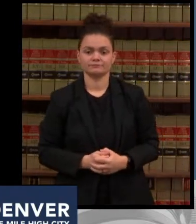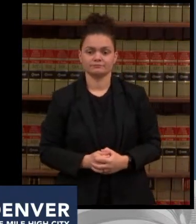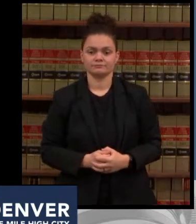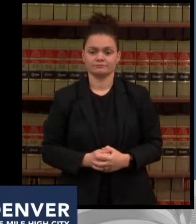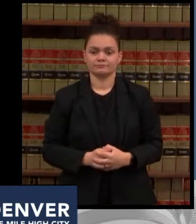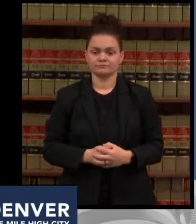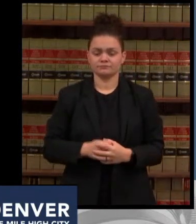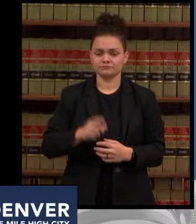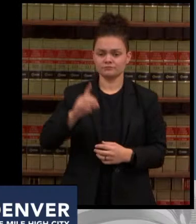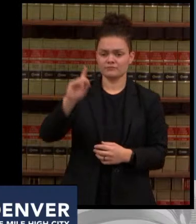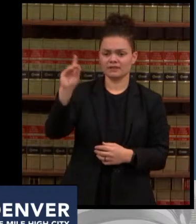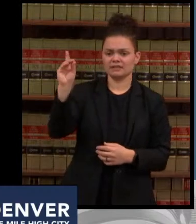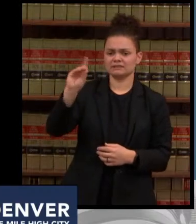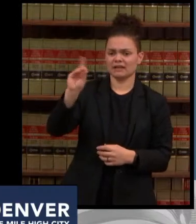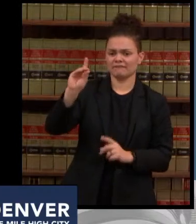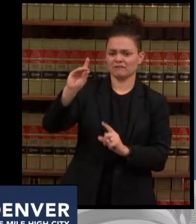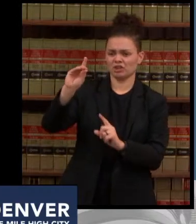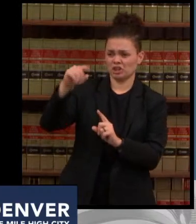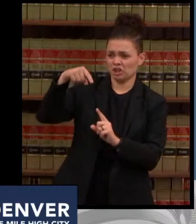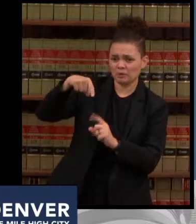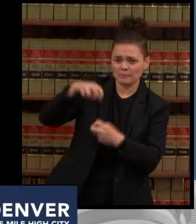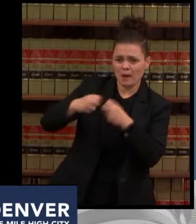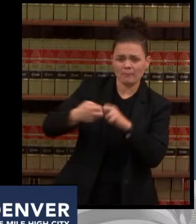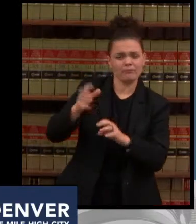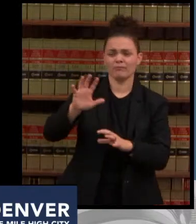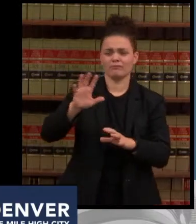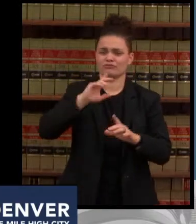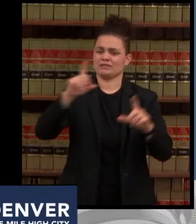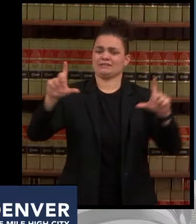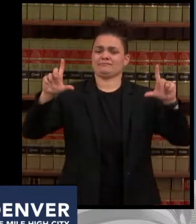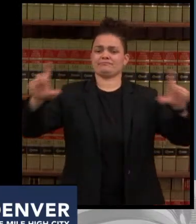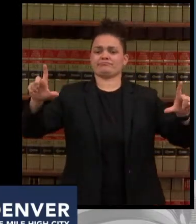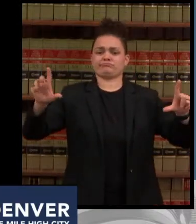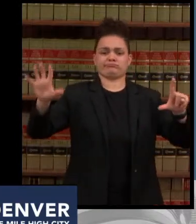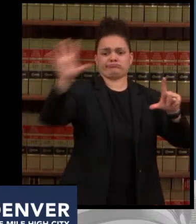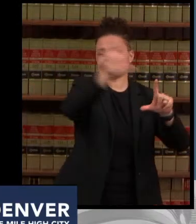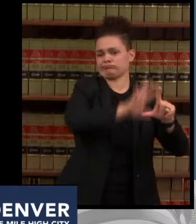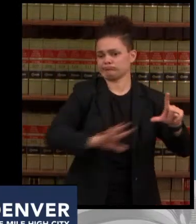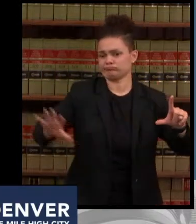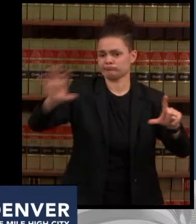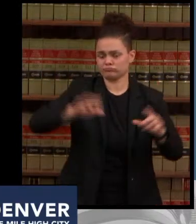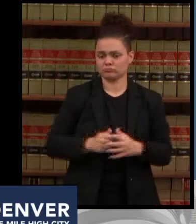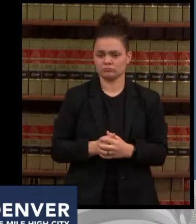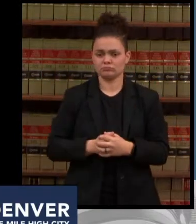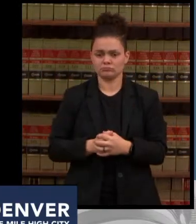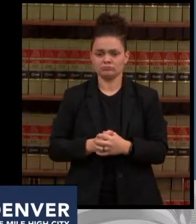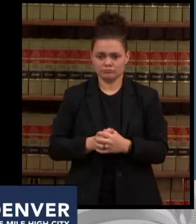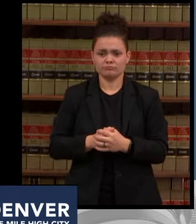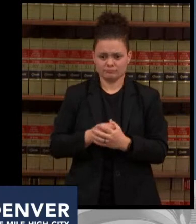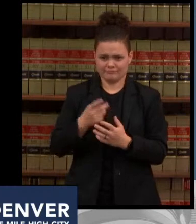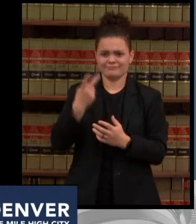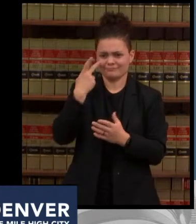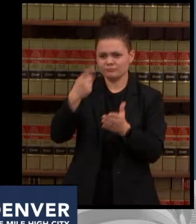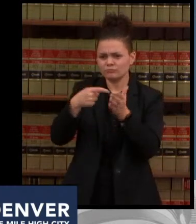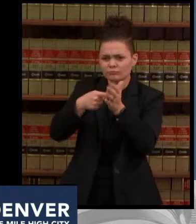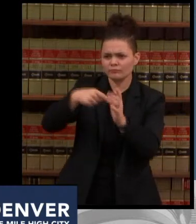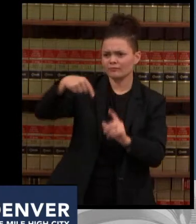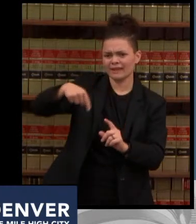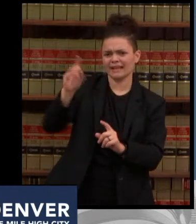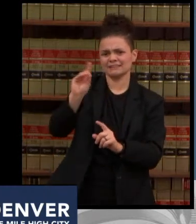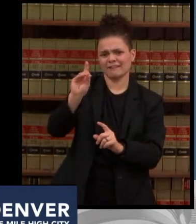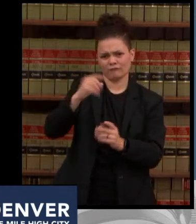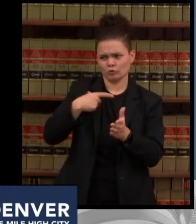not a regional problem. The region is stepping up to do our part. These are decisions that are not easy to make,